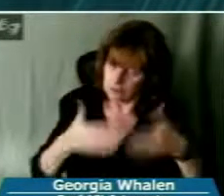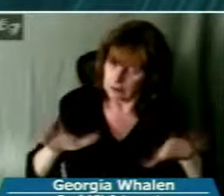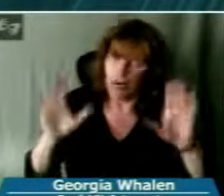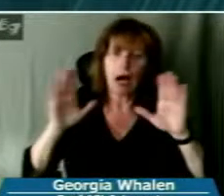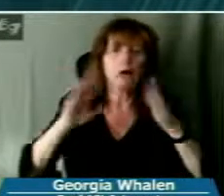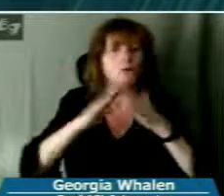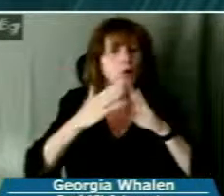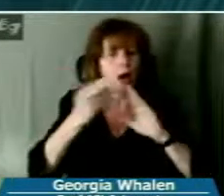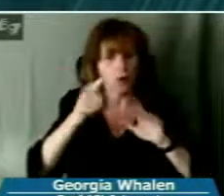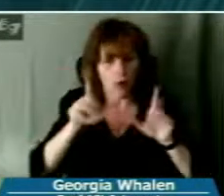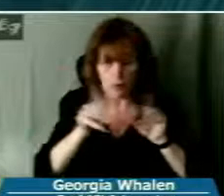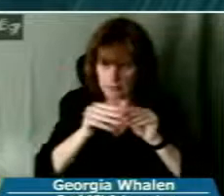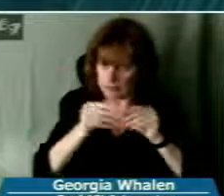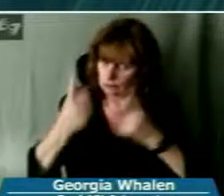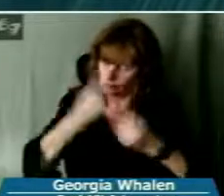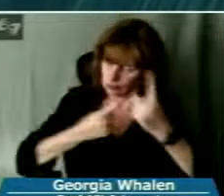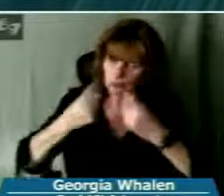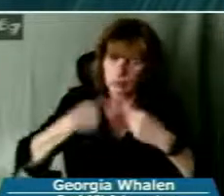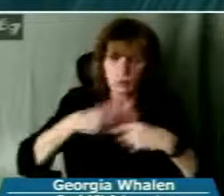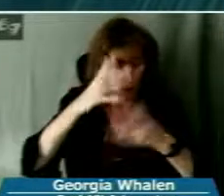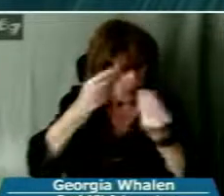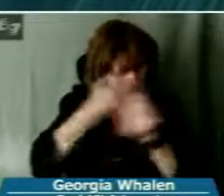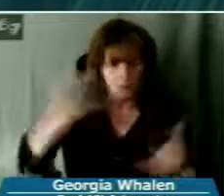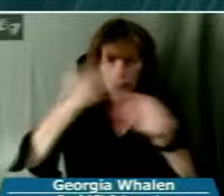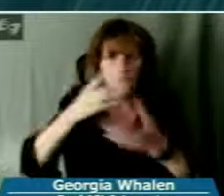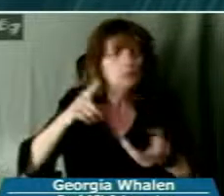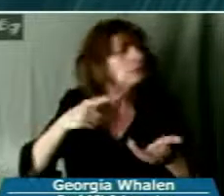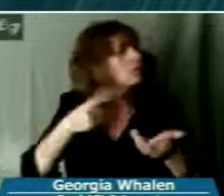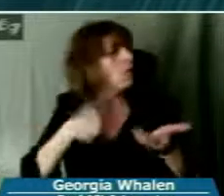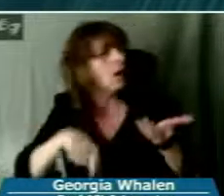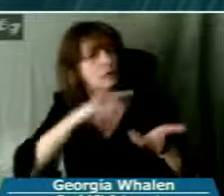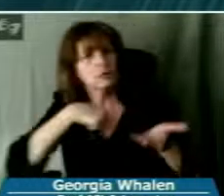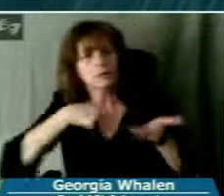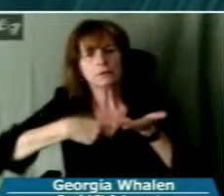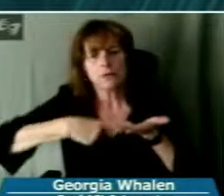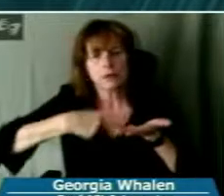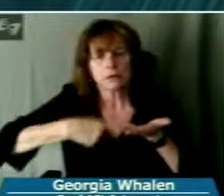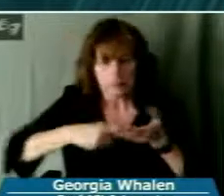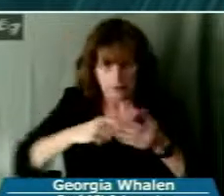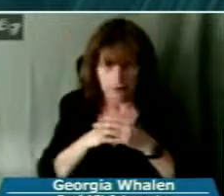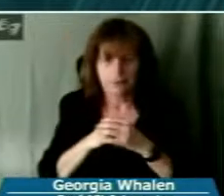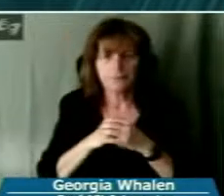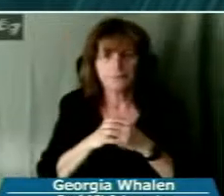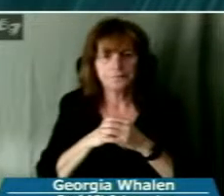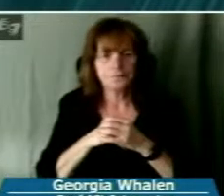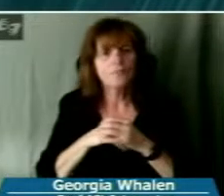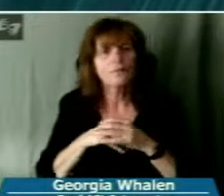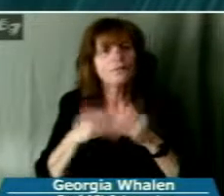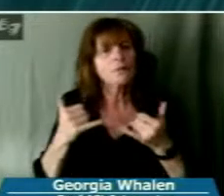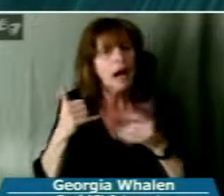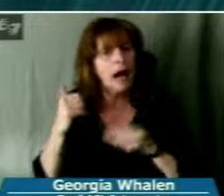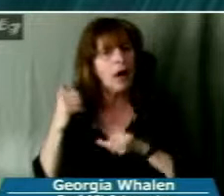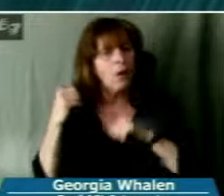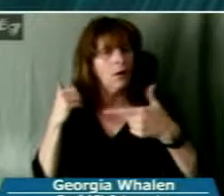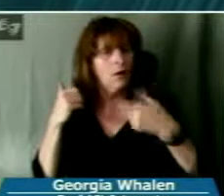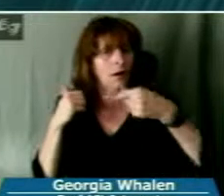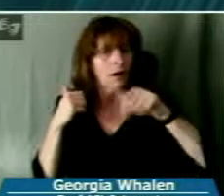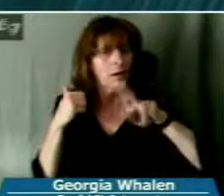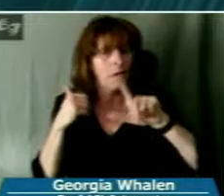turn it over to our emergency operations manager, Paul Johnson, to give us some more updates from the city perspective.